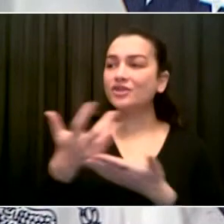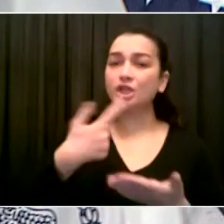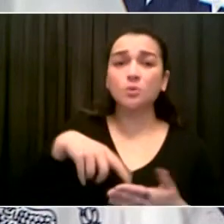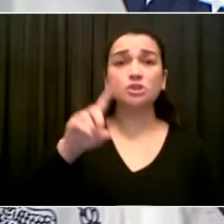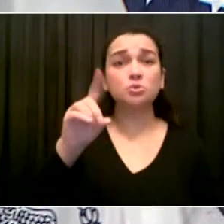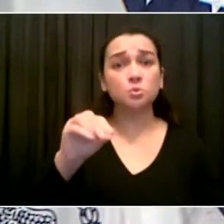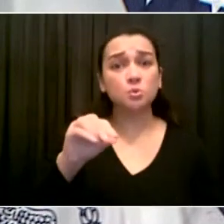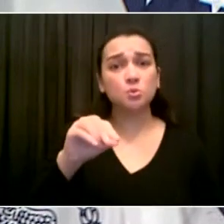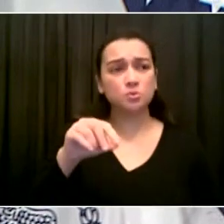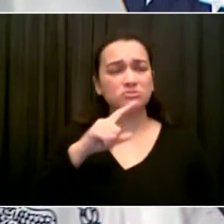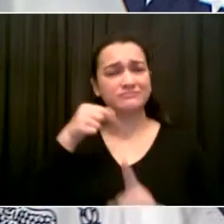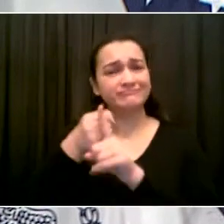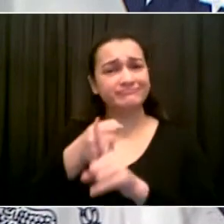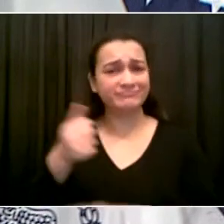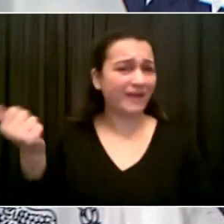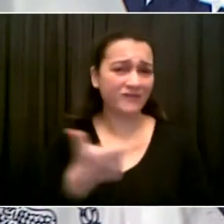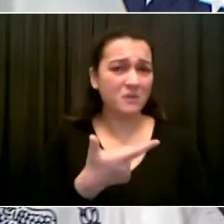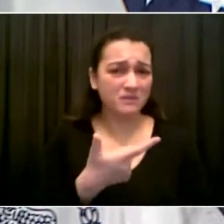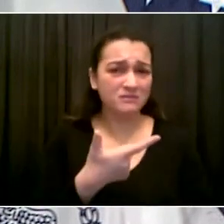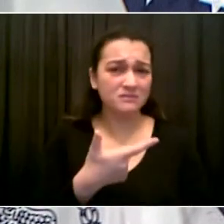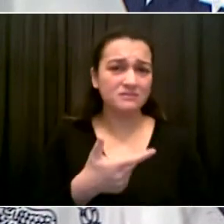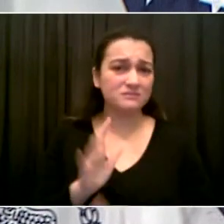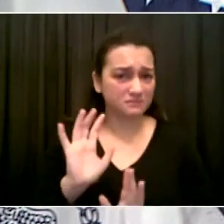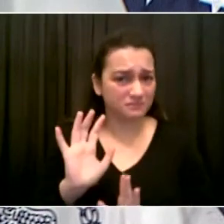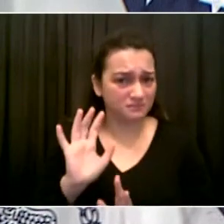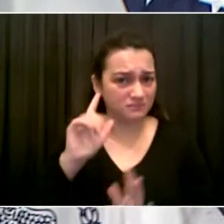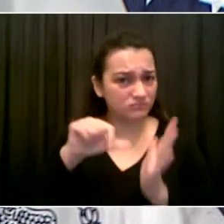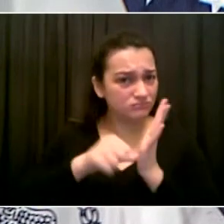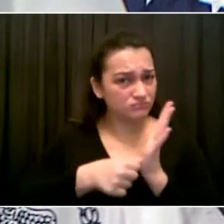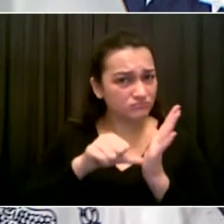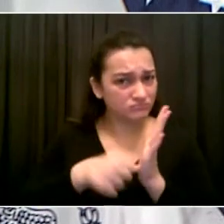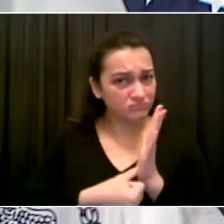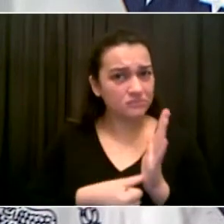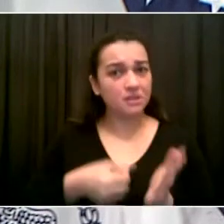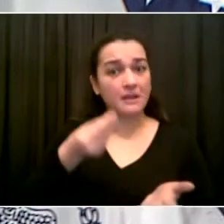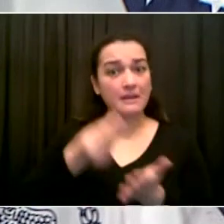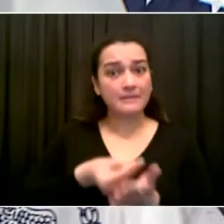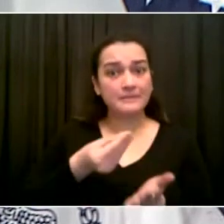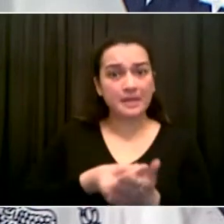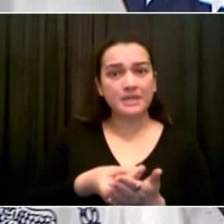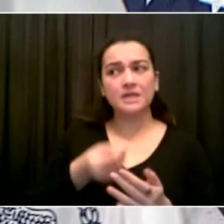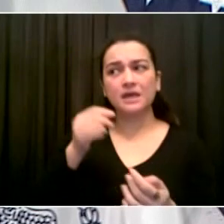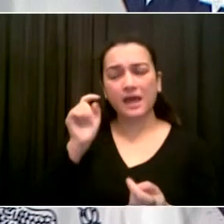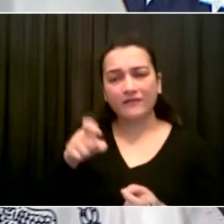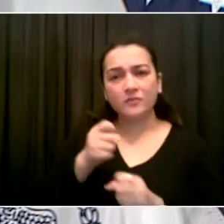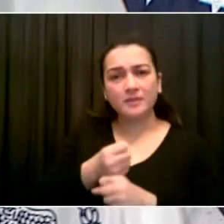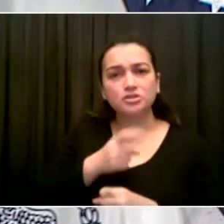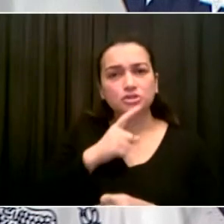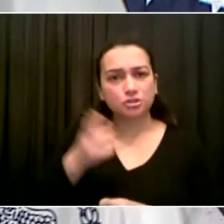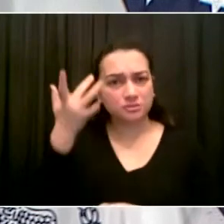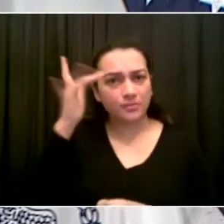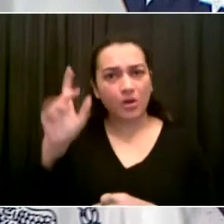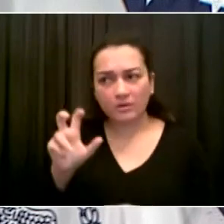infrastructure, when what we should be doing is just singularly focusing on renewable energy to stop climate